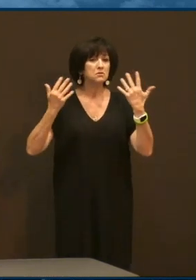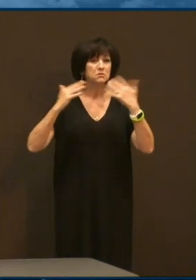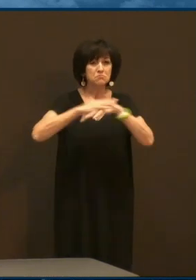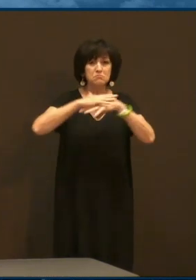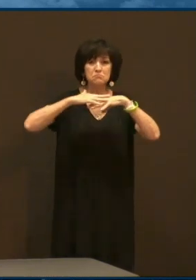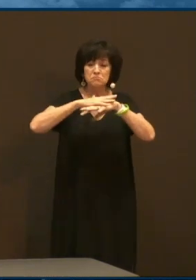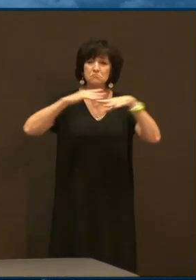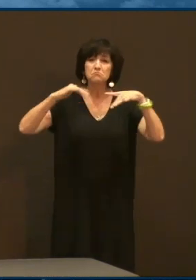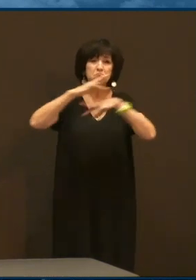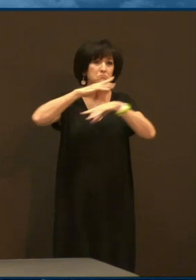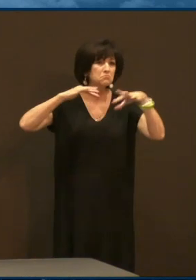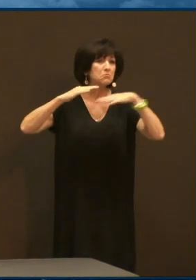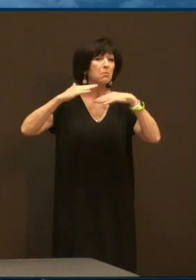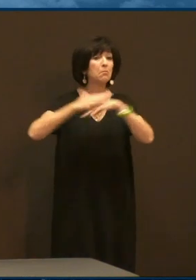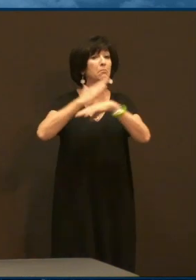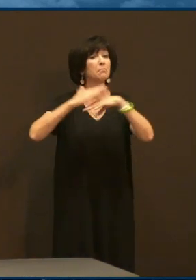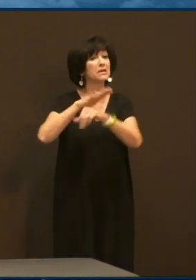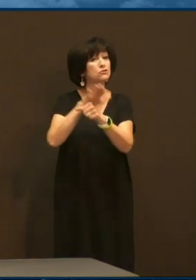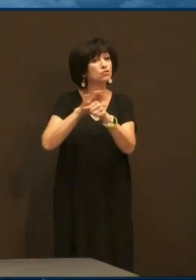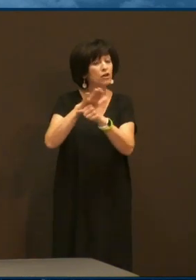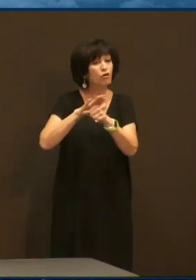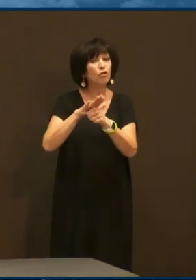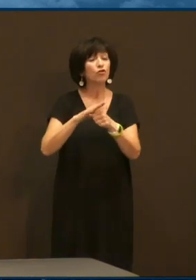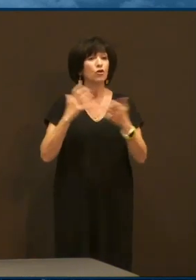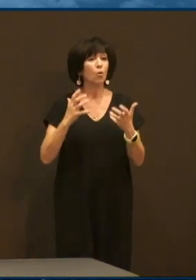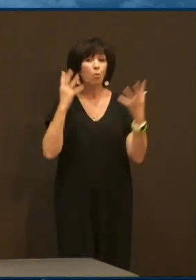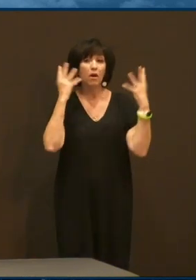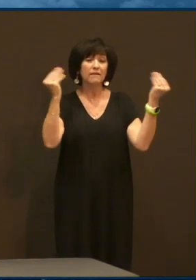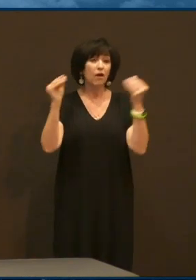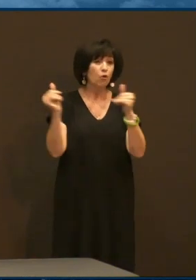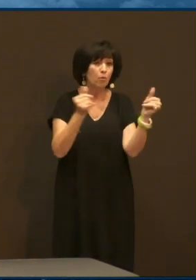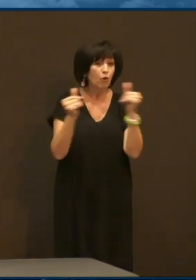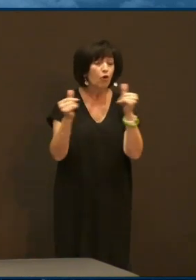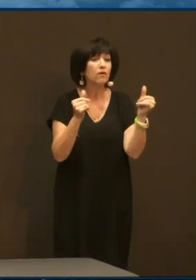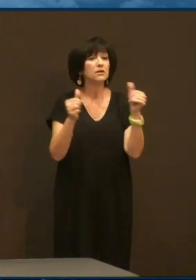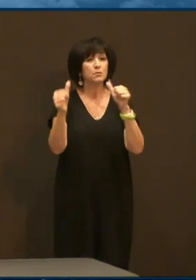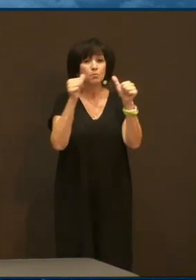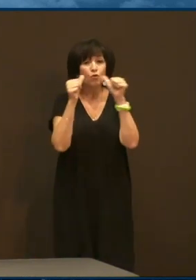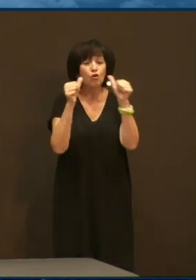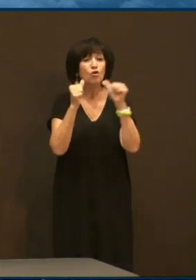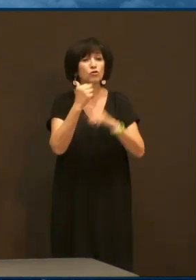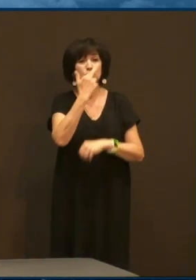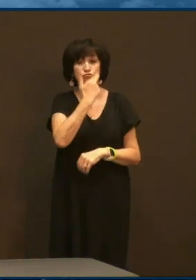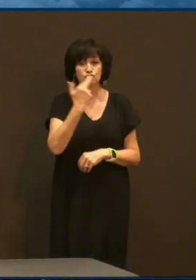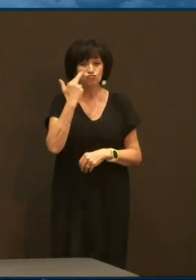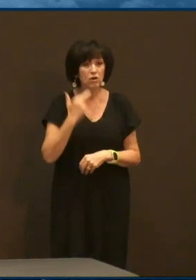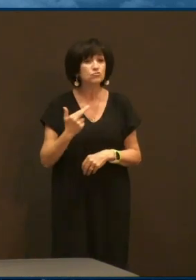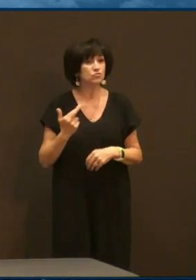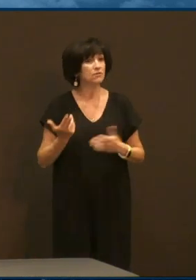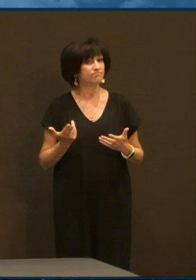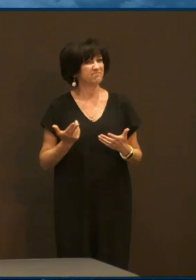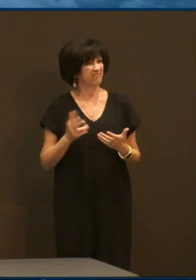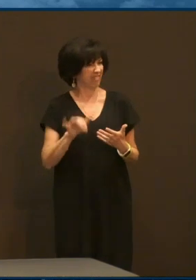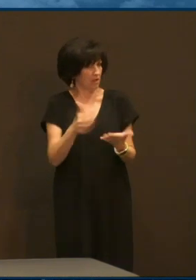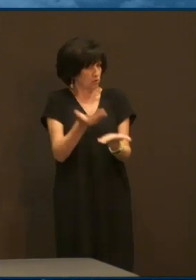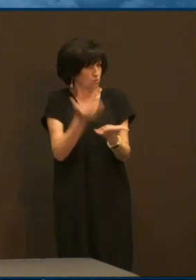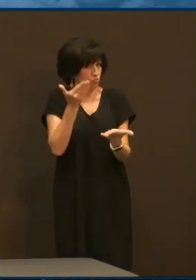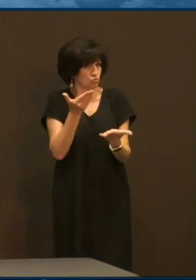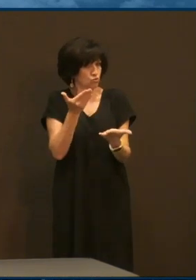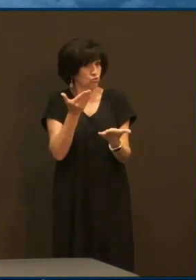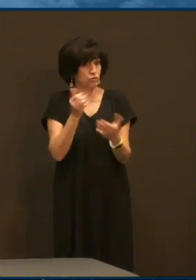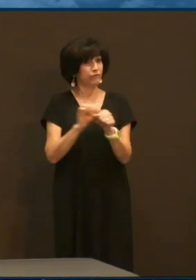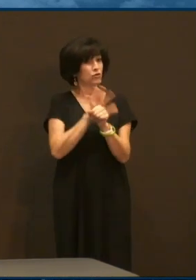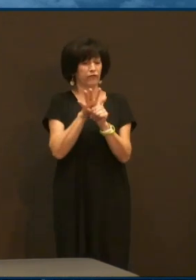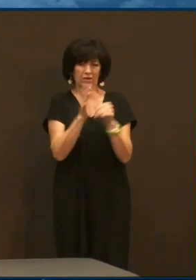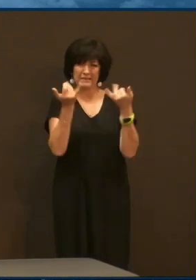little bit about that. And just the emphasis on the fact that the virus still exists in our community, and that these large